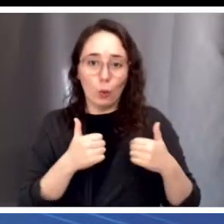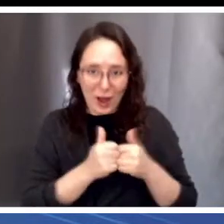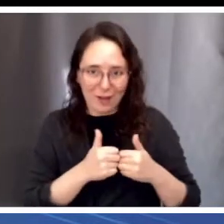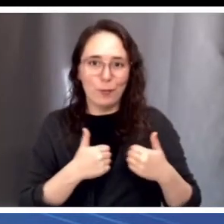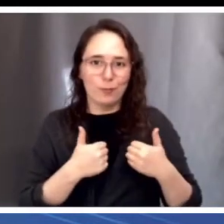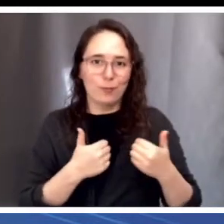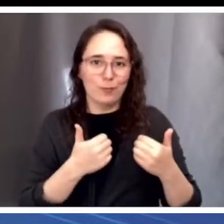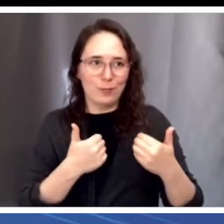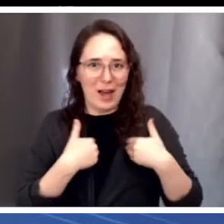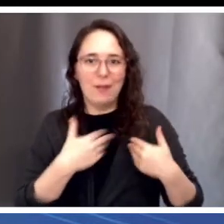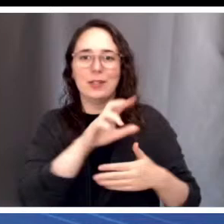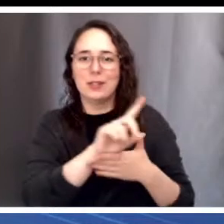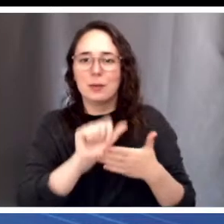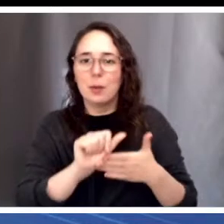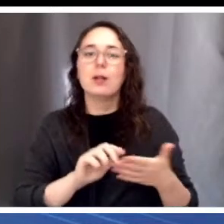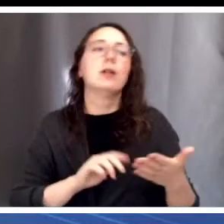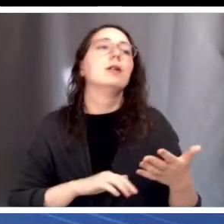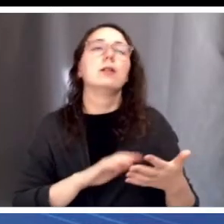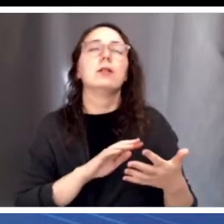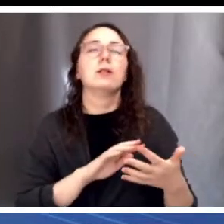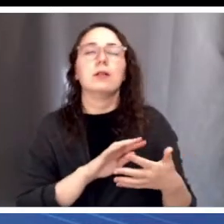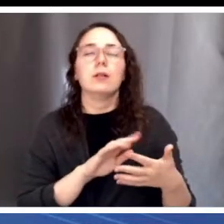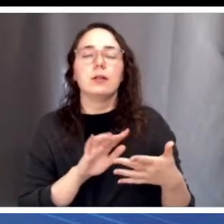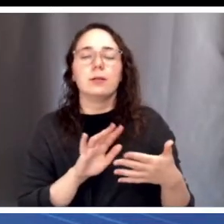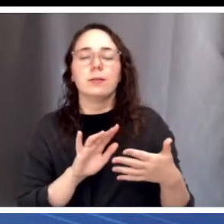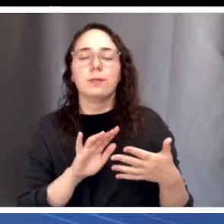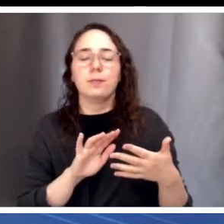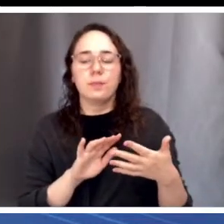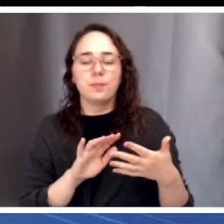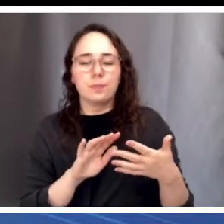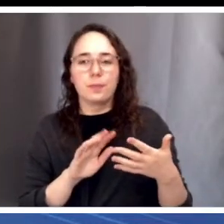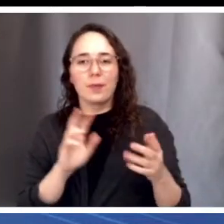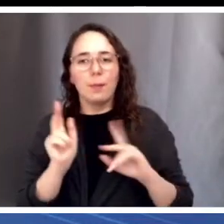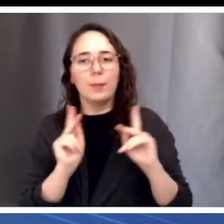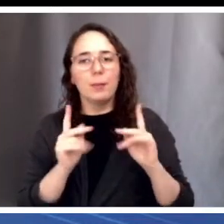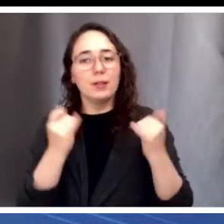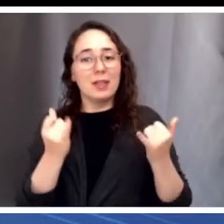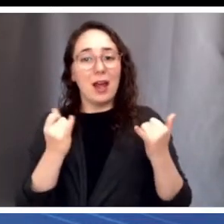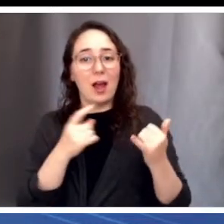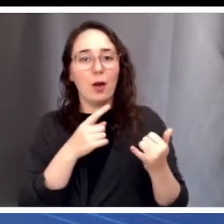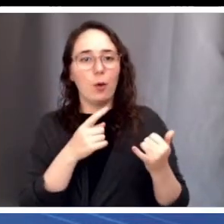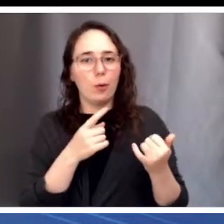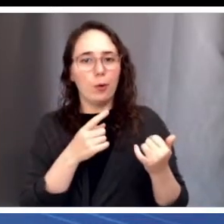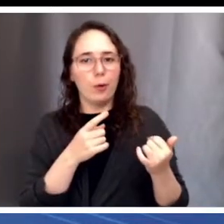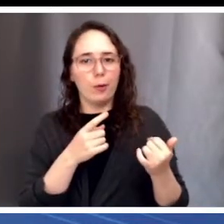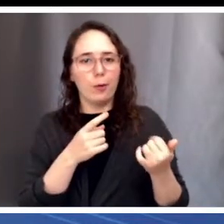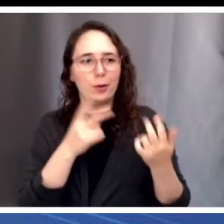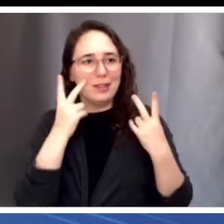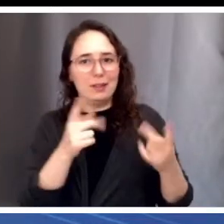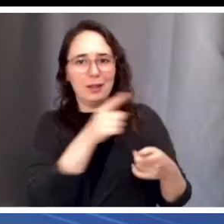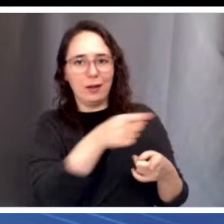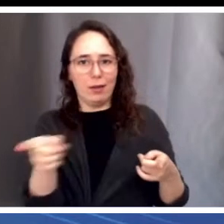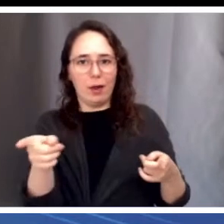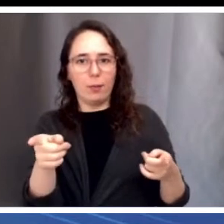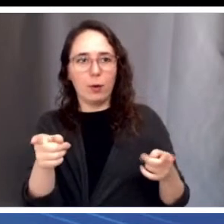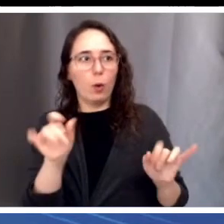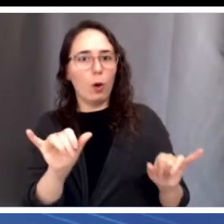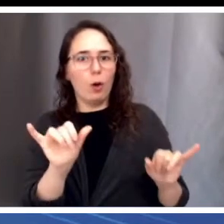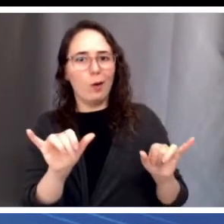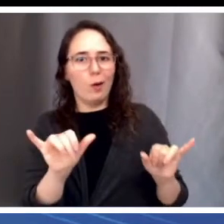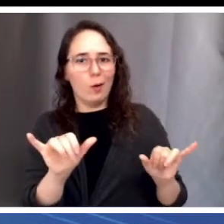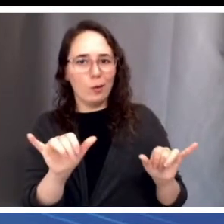who are thinking or putting themselves in the shoes of people that they may be in a, in a more, in a way that they maybe